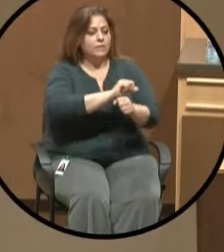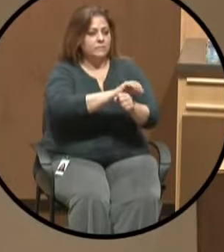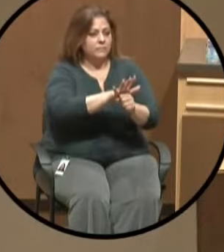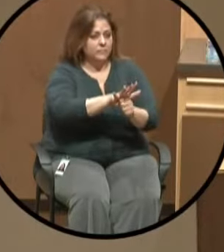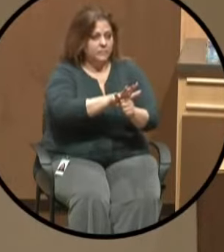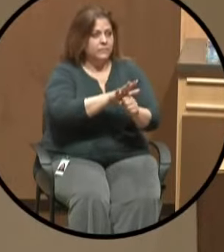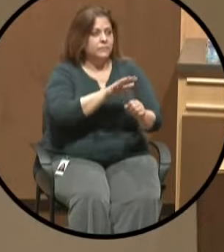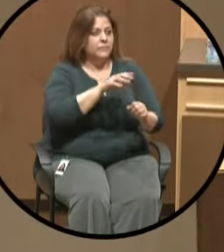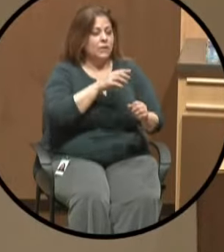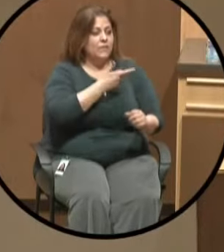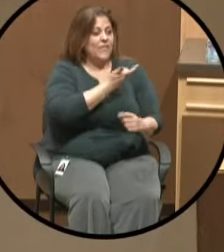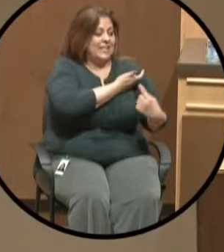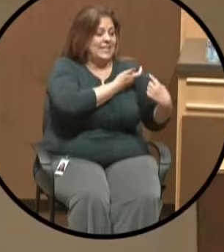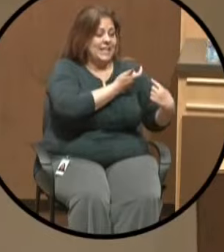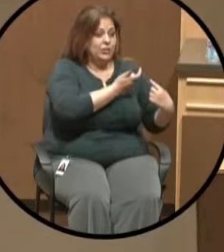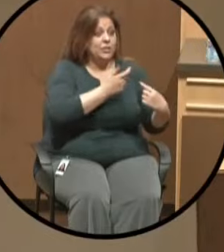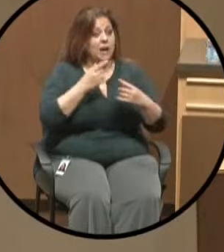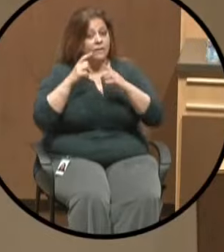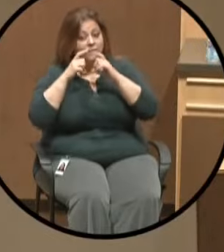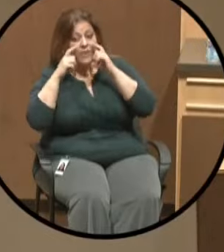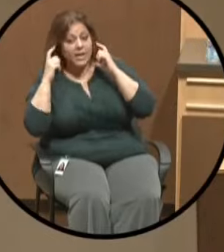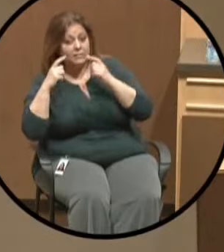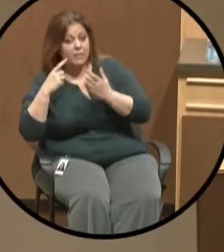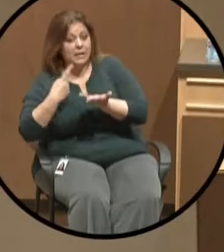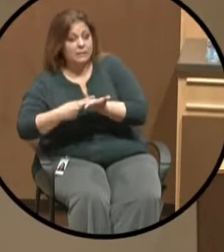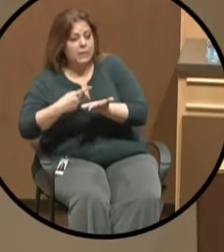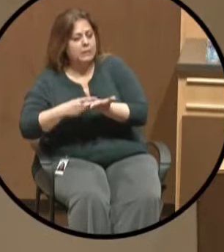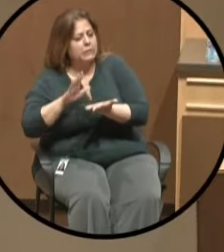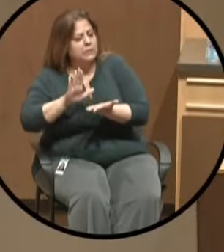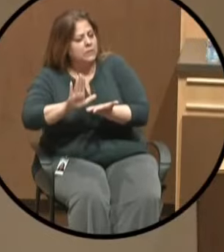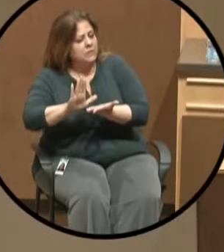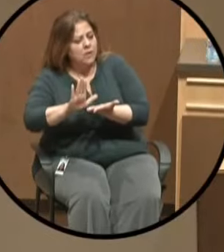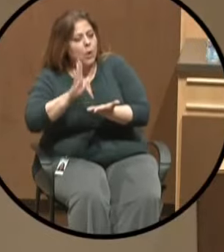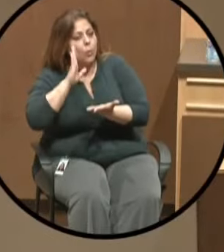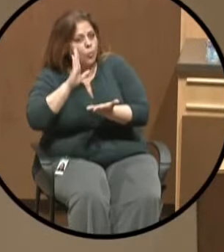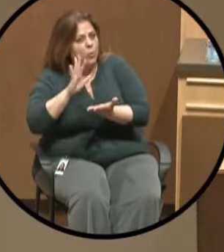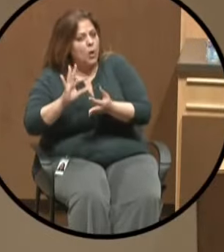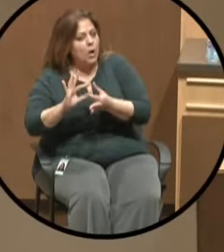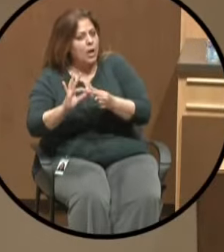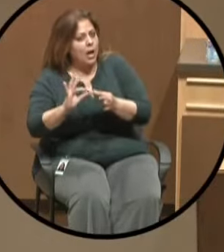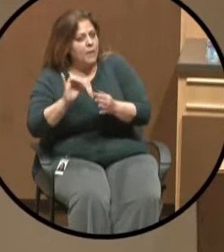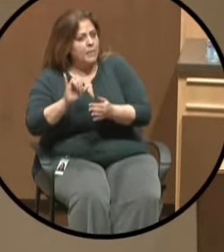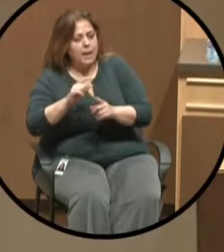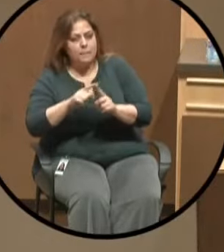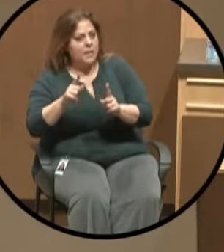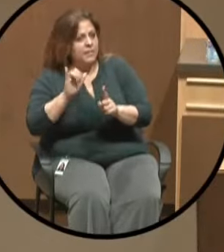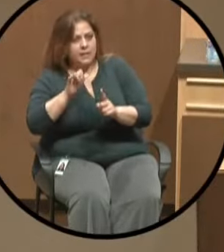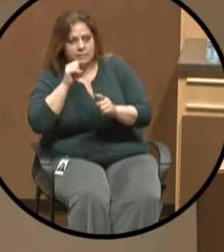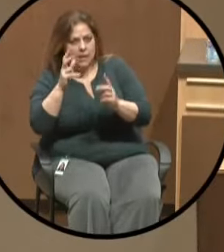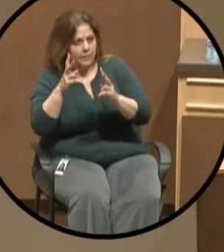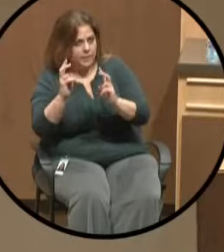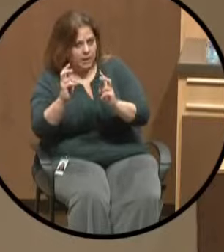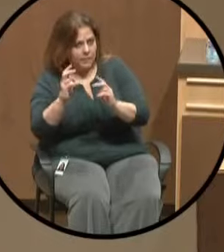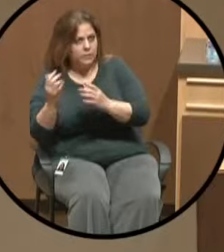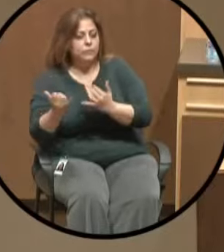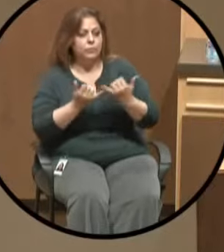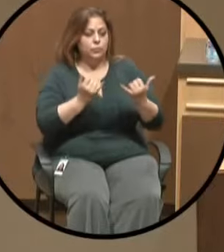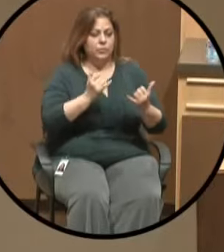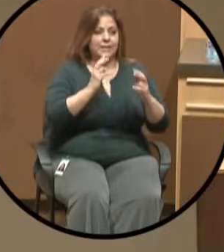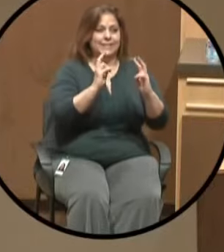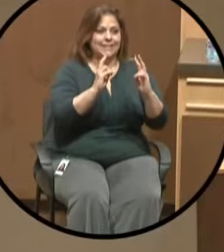face mask debates. We will have some comment on face masks, but our topic today is the COVID-19